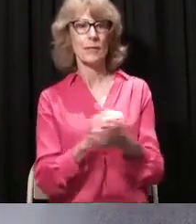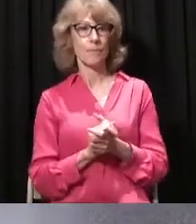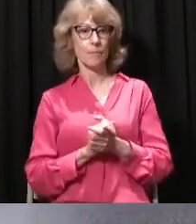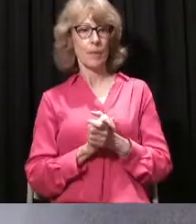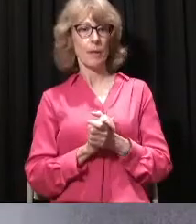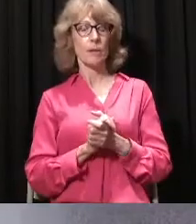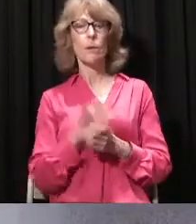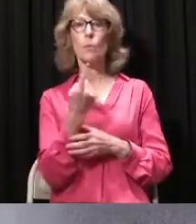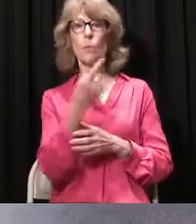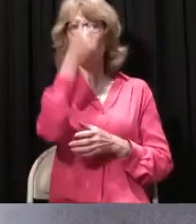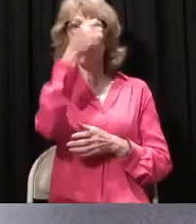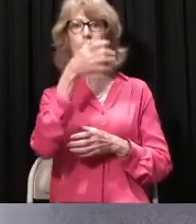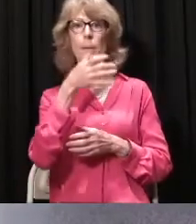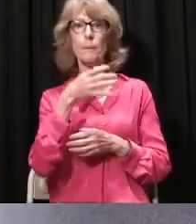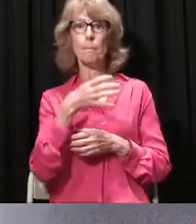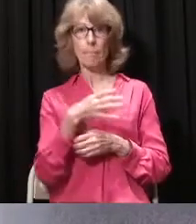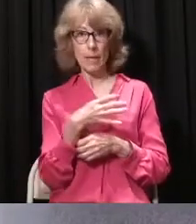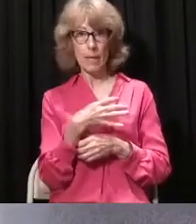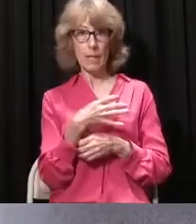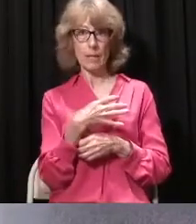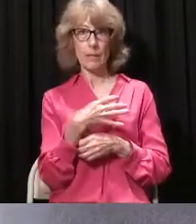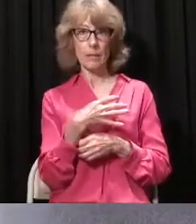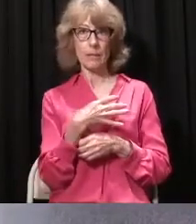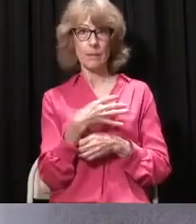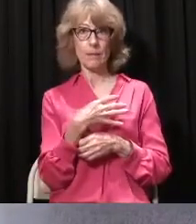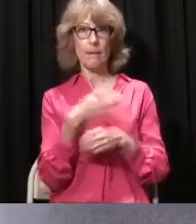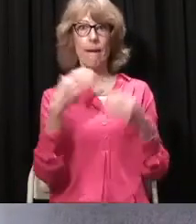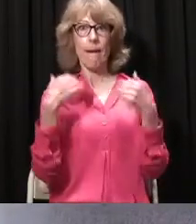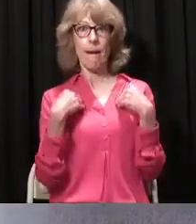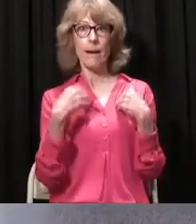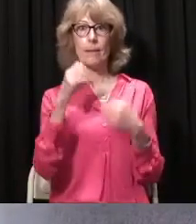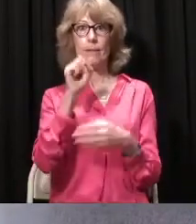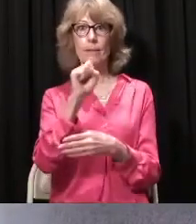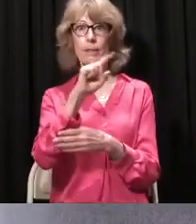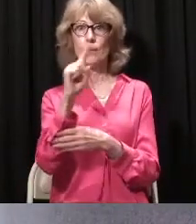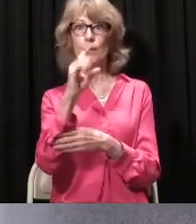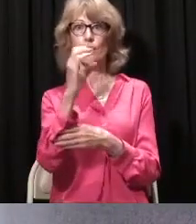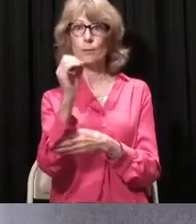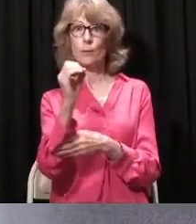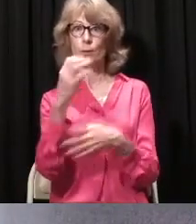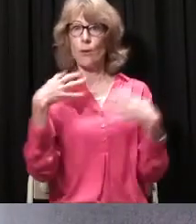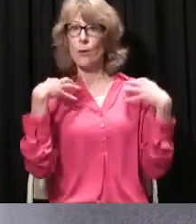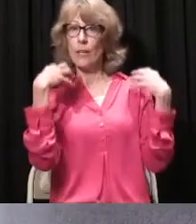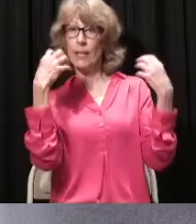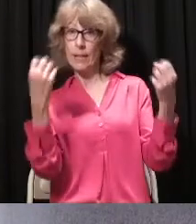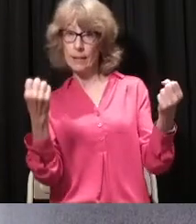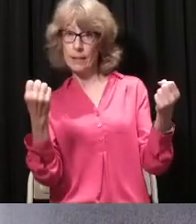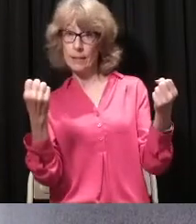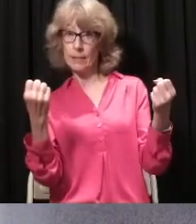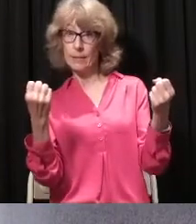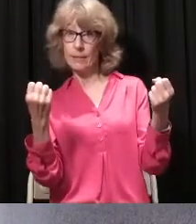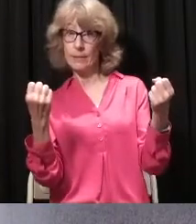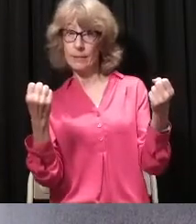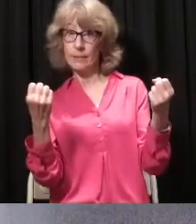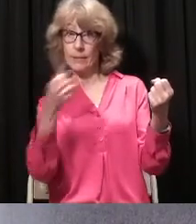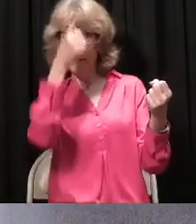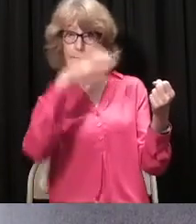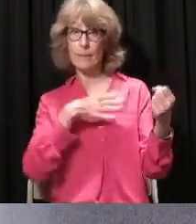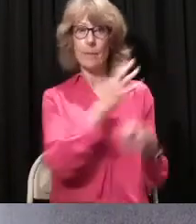and saving, and it was the guy who came back at a cost and said, I just have to say thank